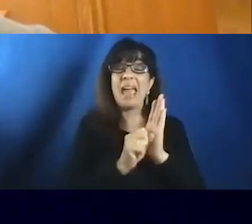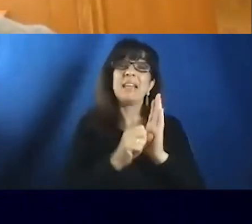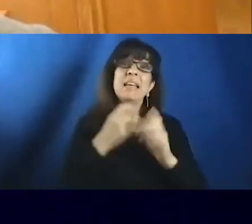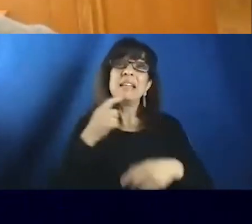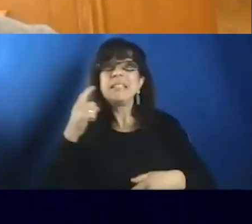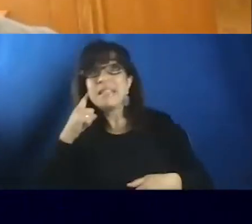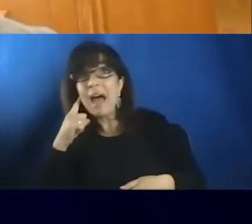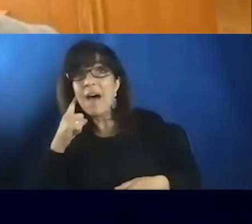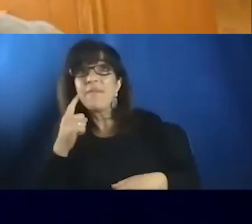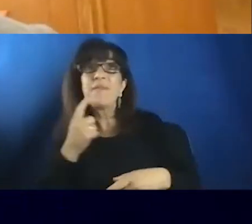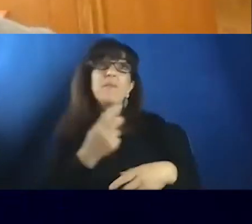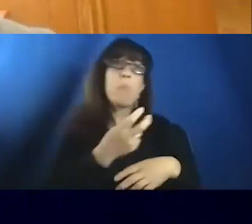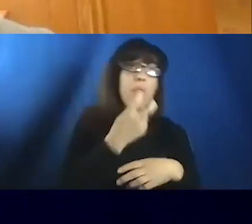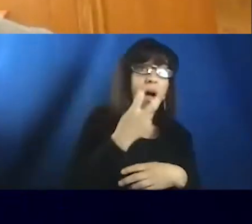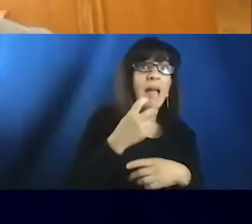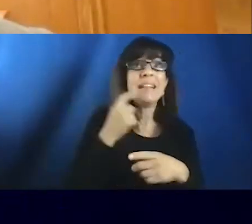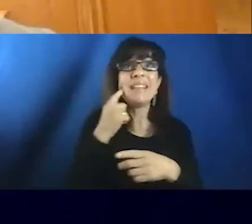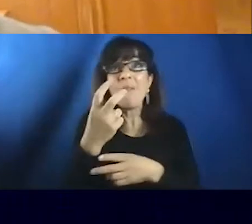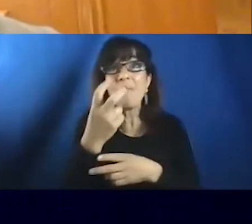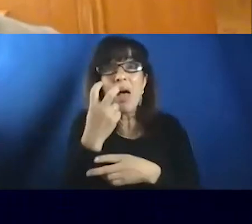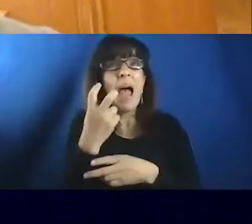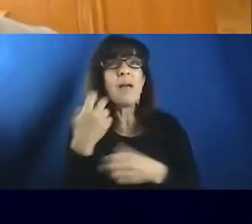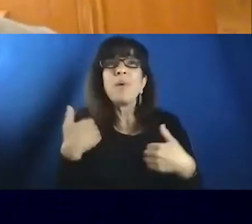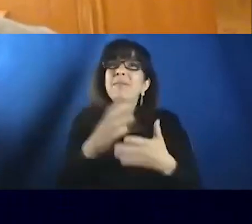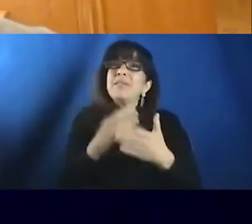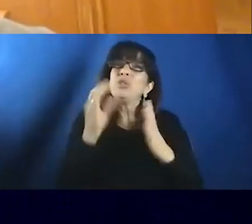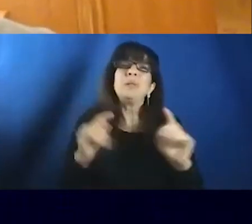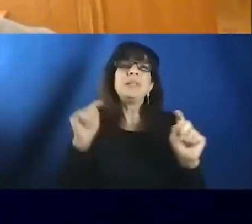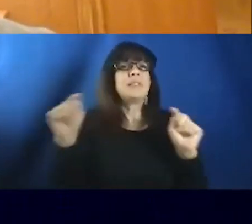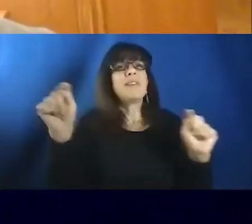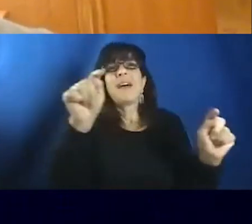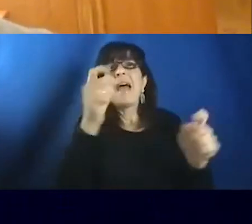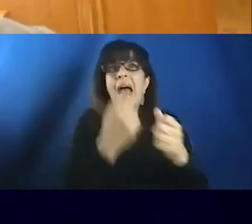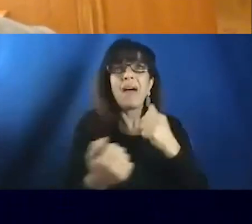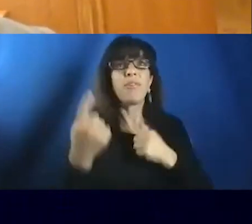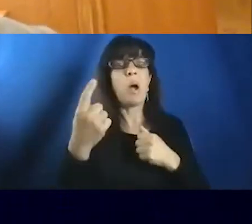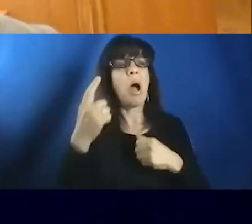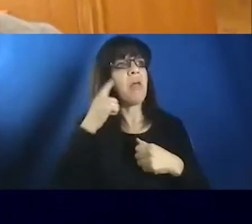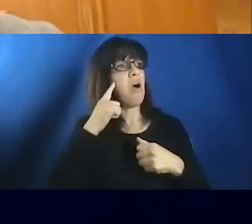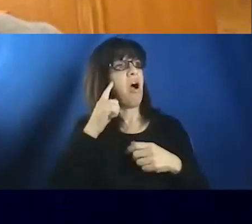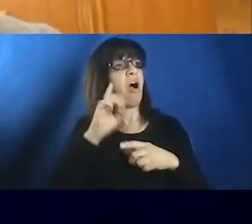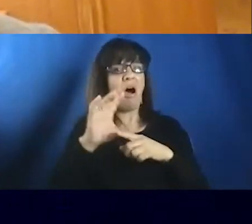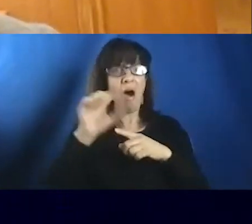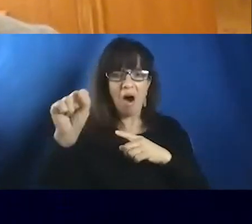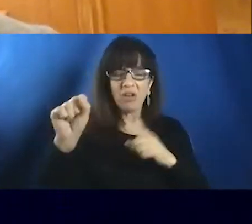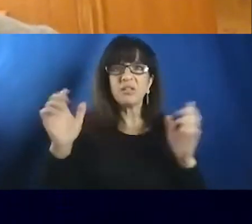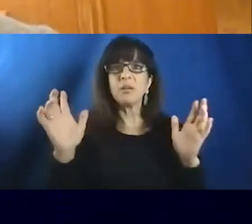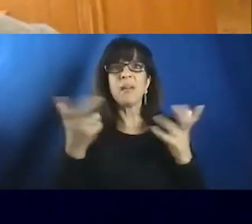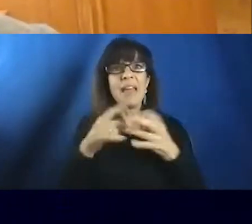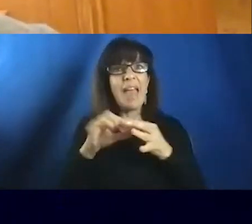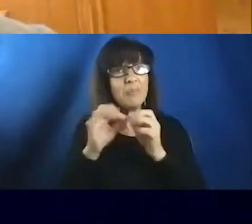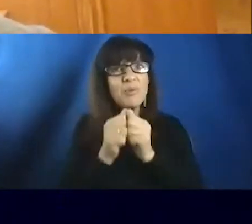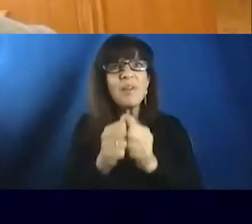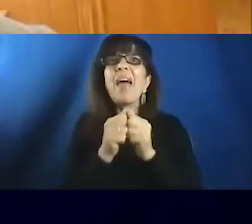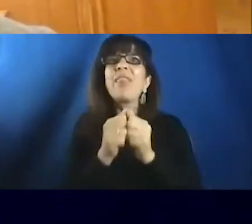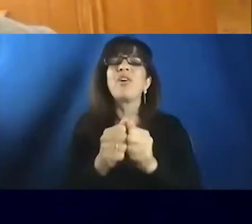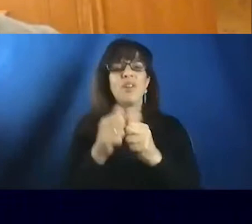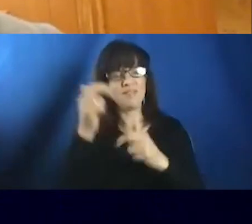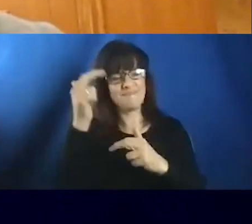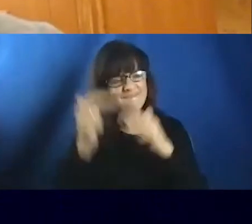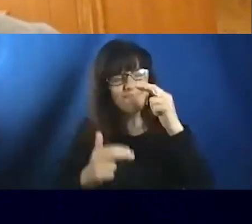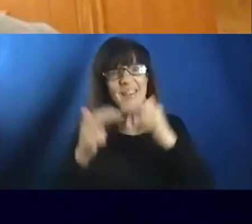blind, and so we have students everywhere. And I thought it'd be a wonderful idea if we came together, built a